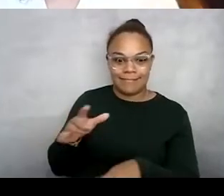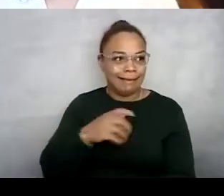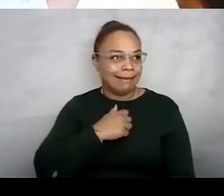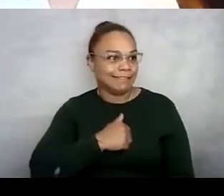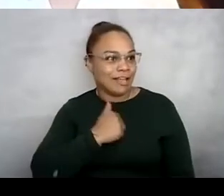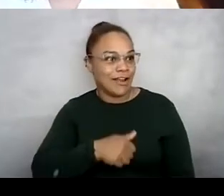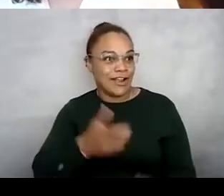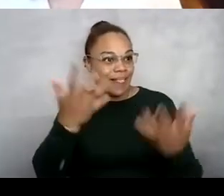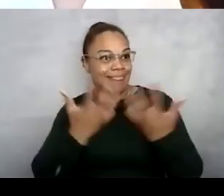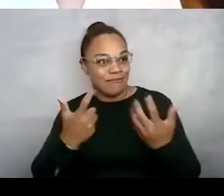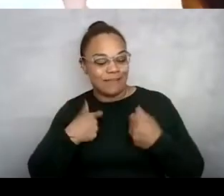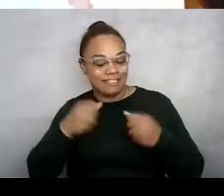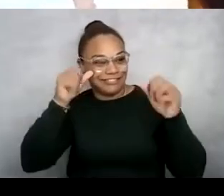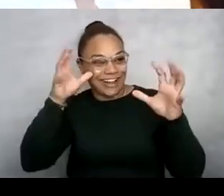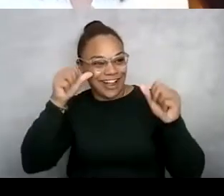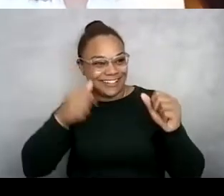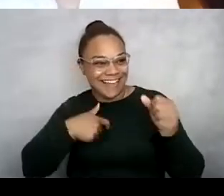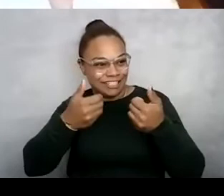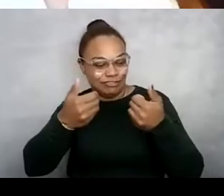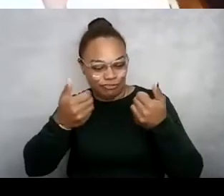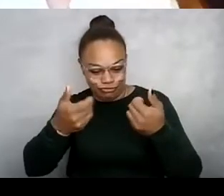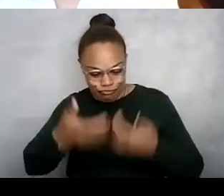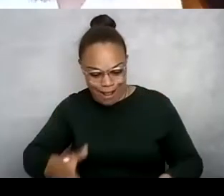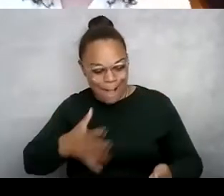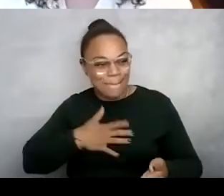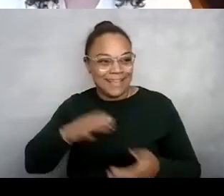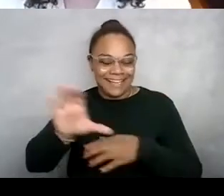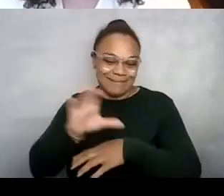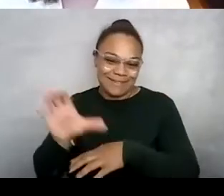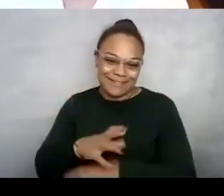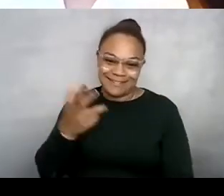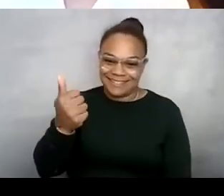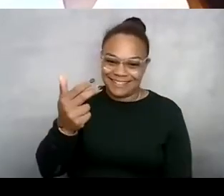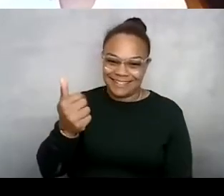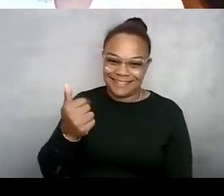so shocked. I dropped my computer. I thought it was the ejector seat.